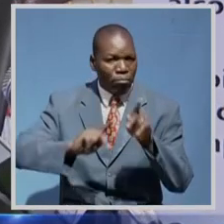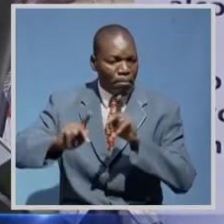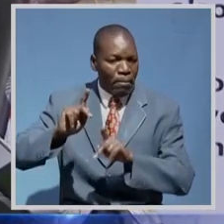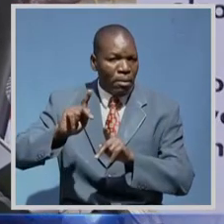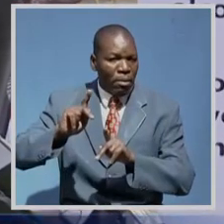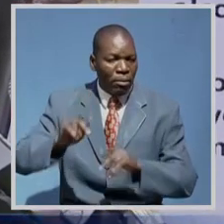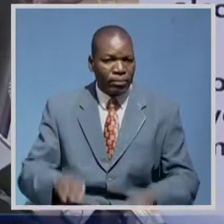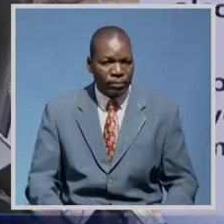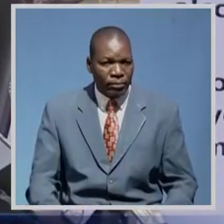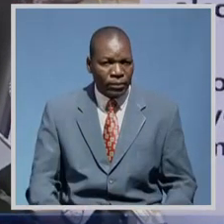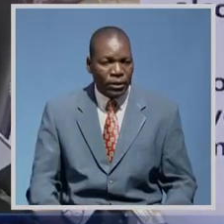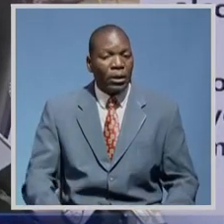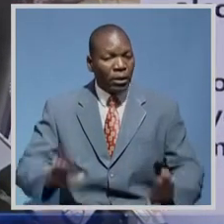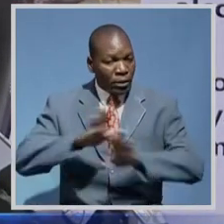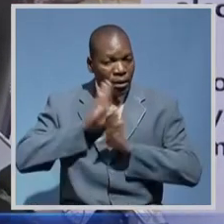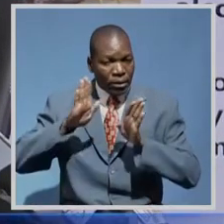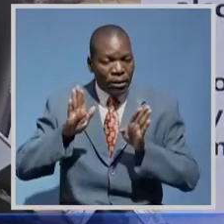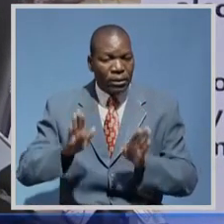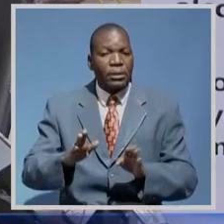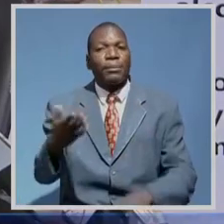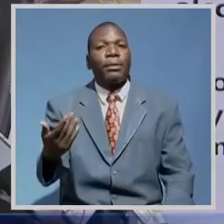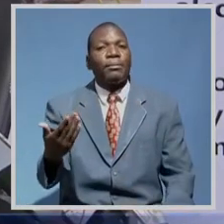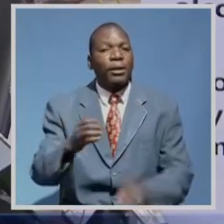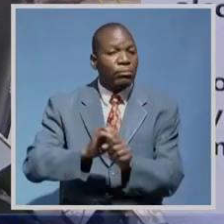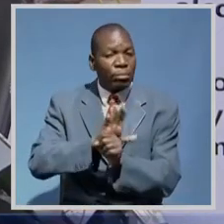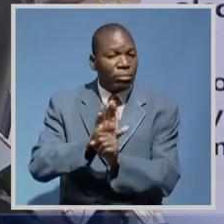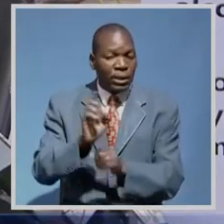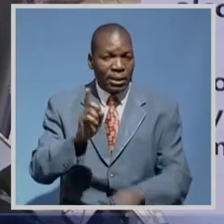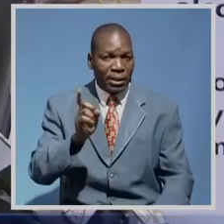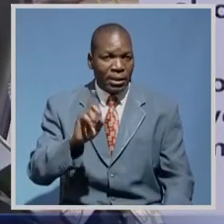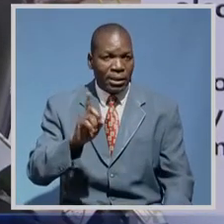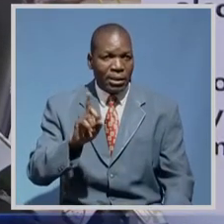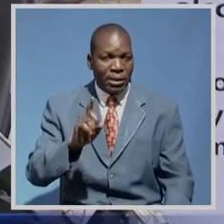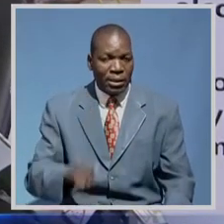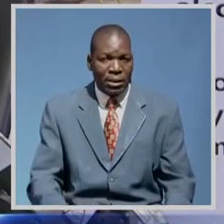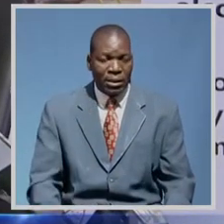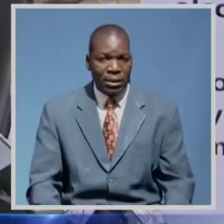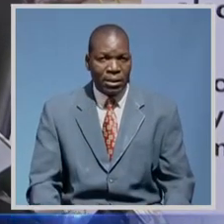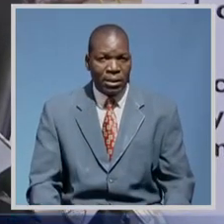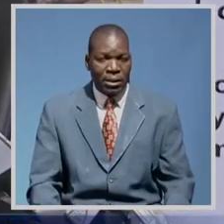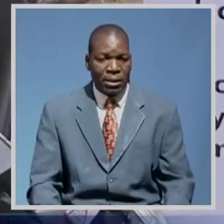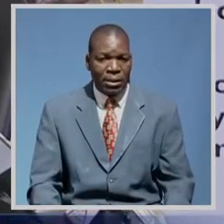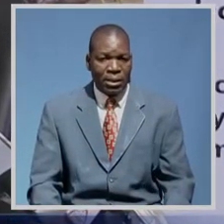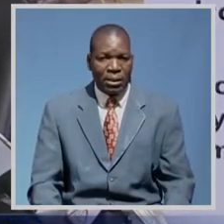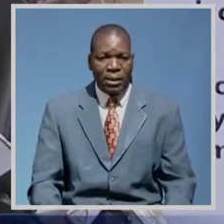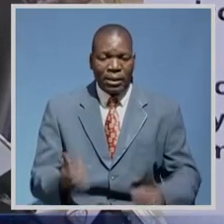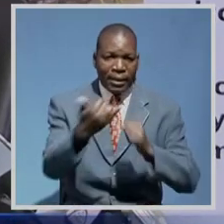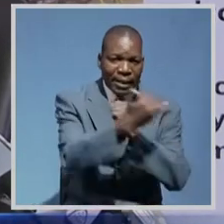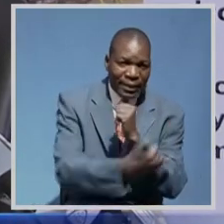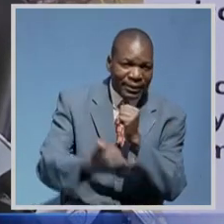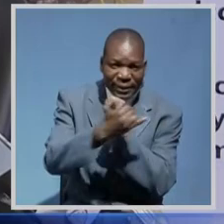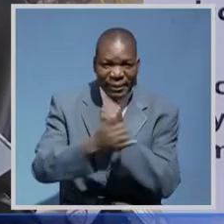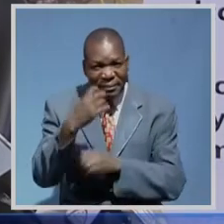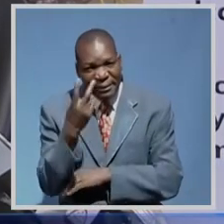Dr. Chilufya has called on citizens not to underrate the COVID-19. The countries where we've seen this